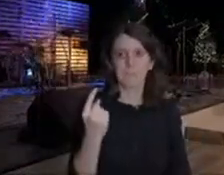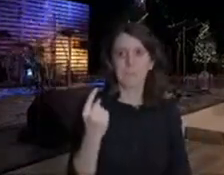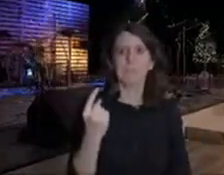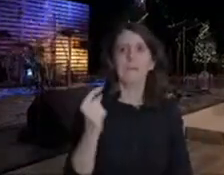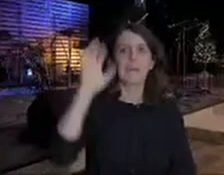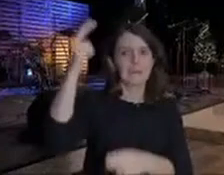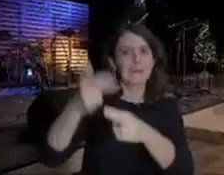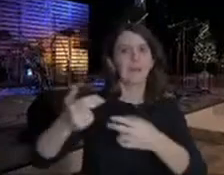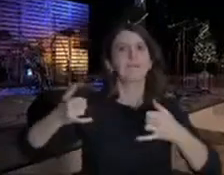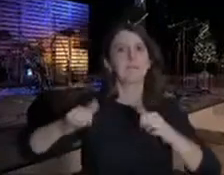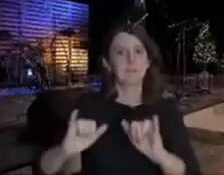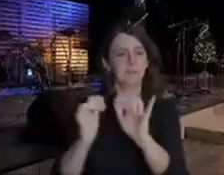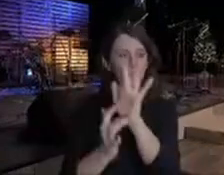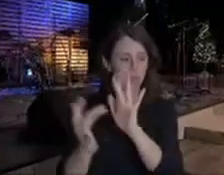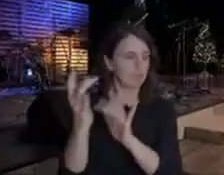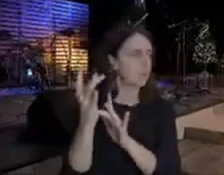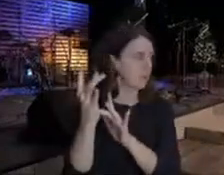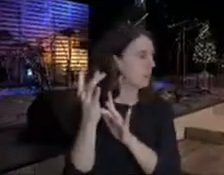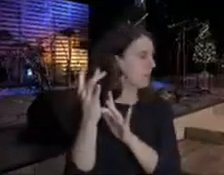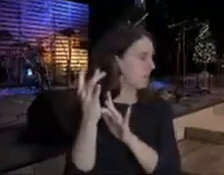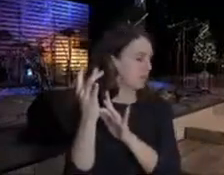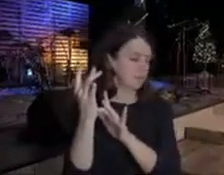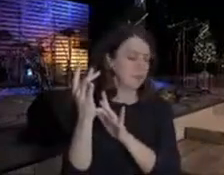whose name is still Jesus Christ.